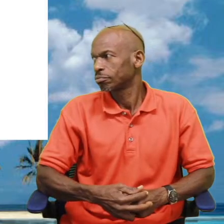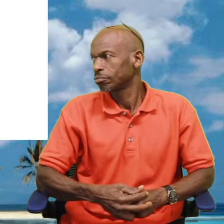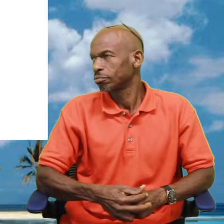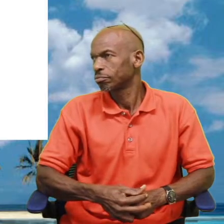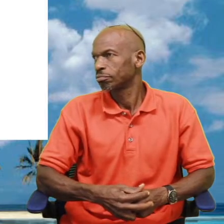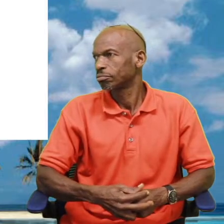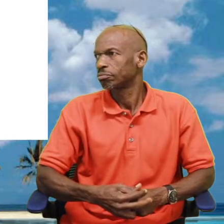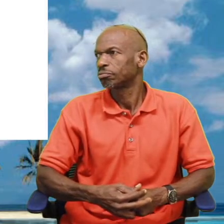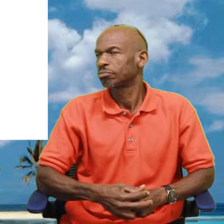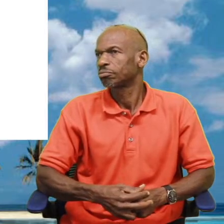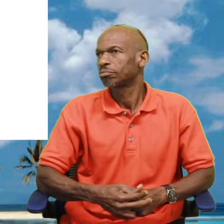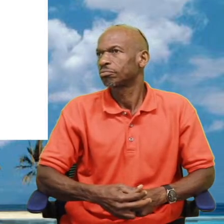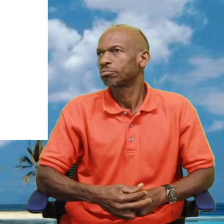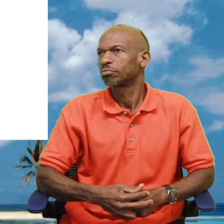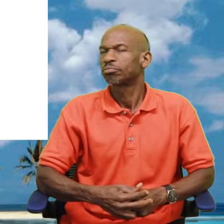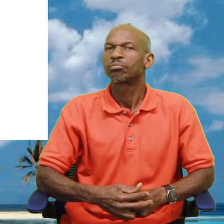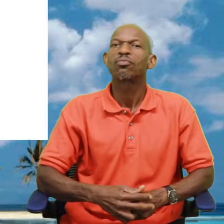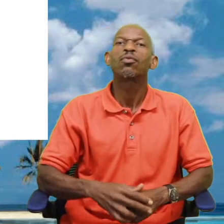My noun is,